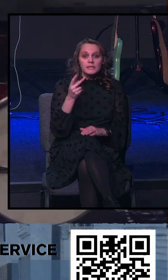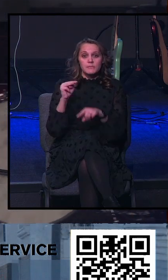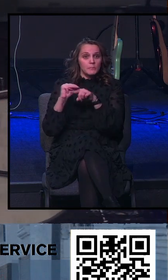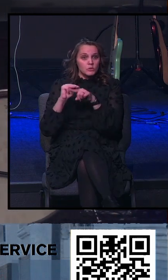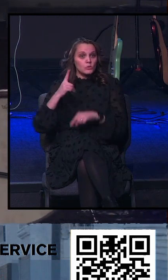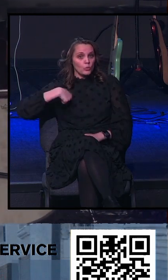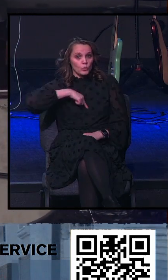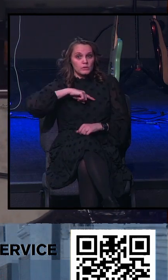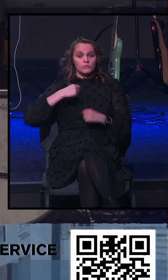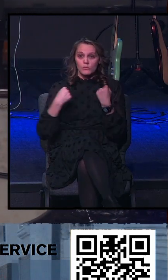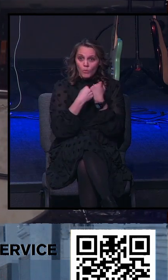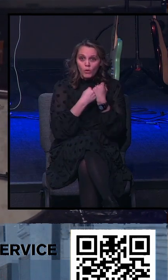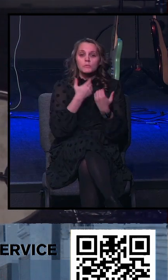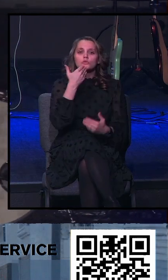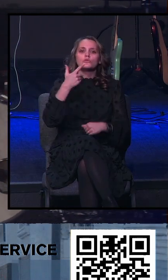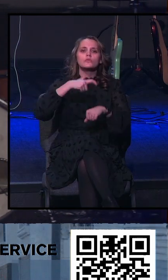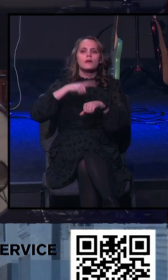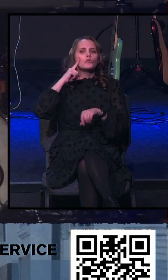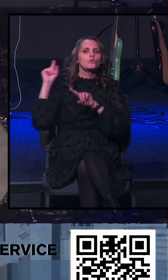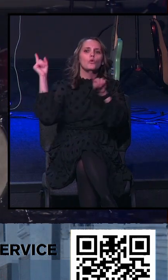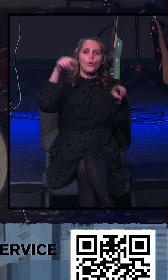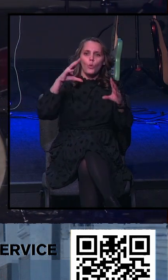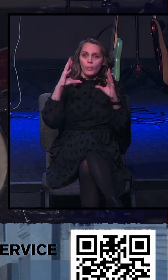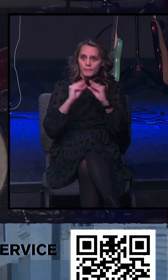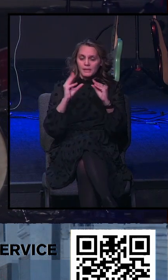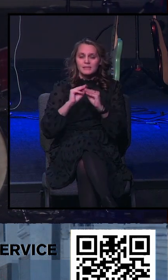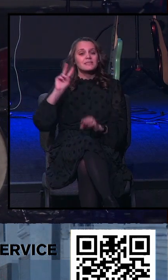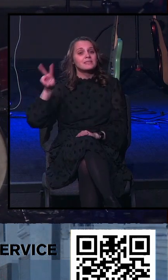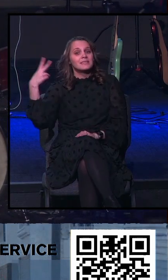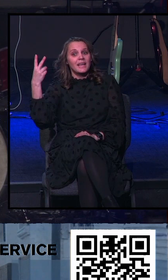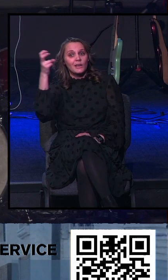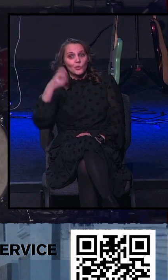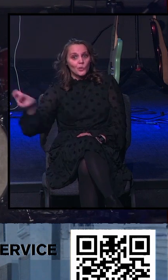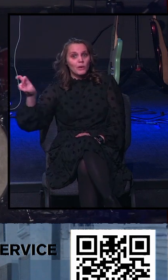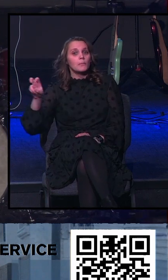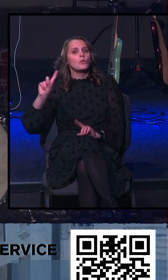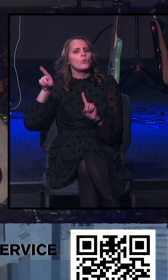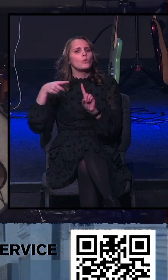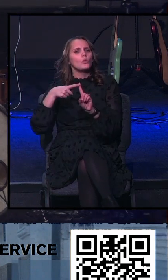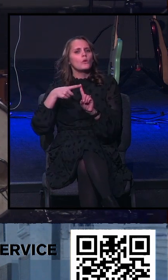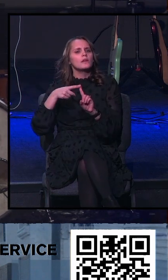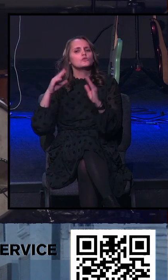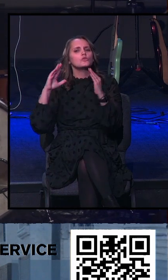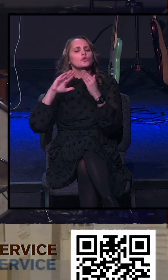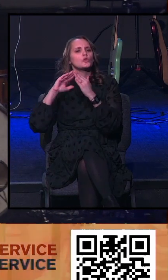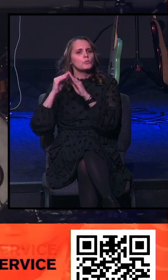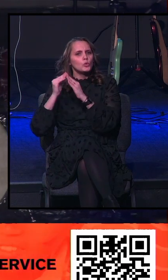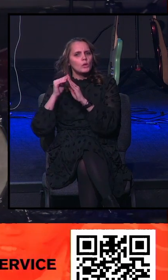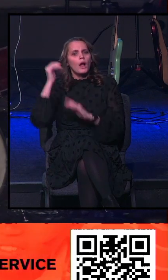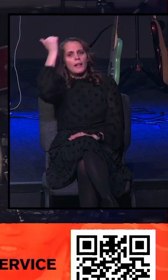a great time for you to come to the meeting. And the second thing is our trip to the community of Ukro